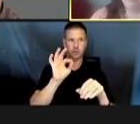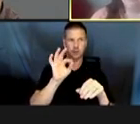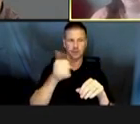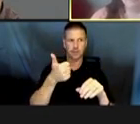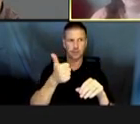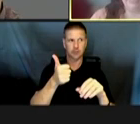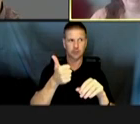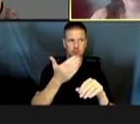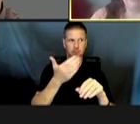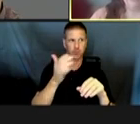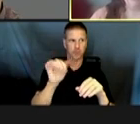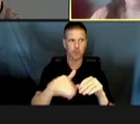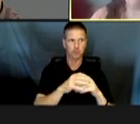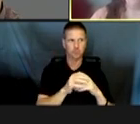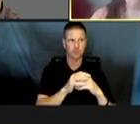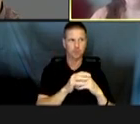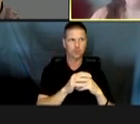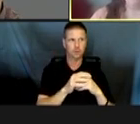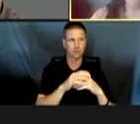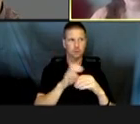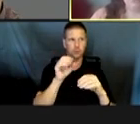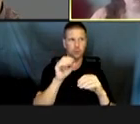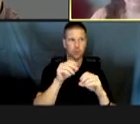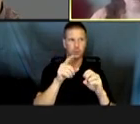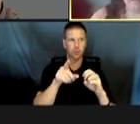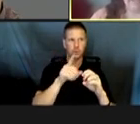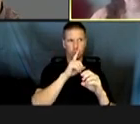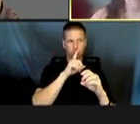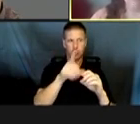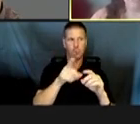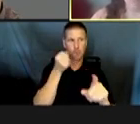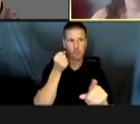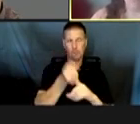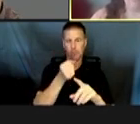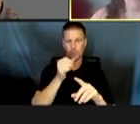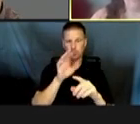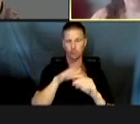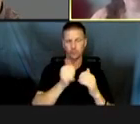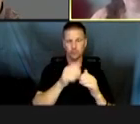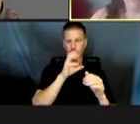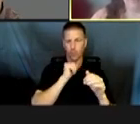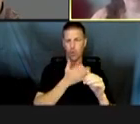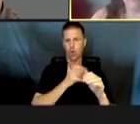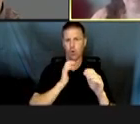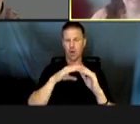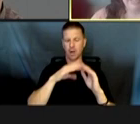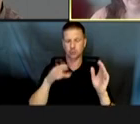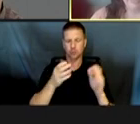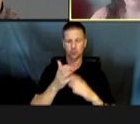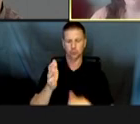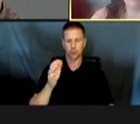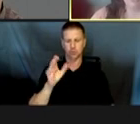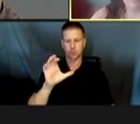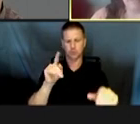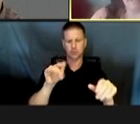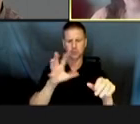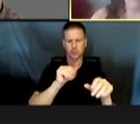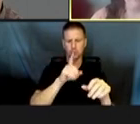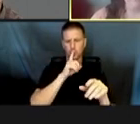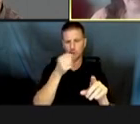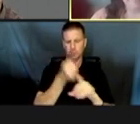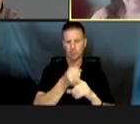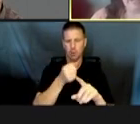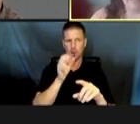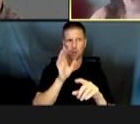1910 or something like that. So there is a real impact on how old our housing is throughout the city, and a real impact on